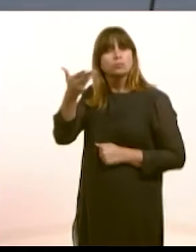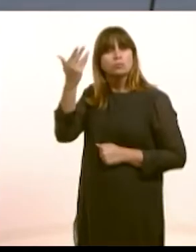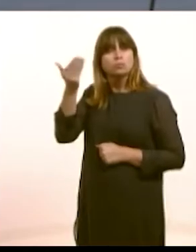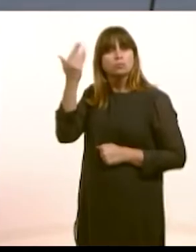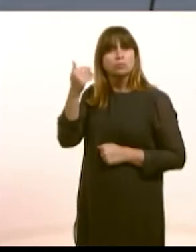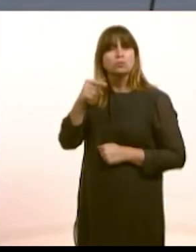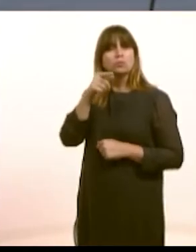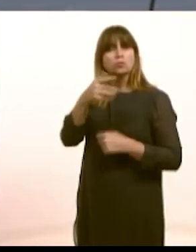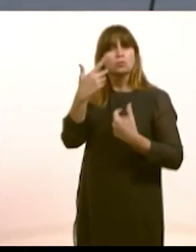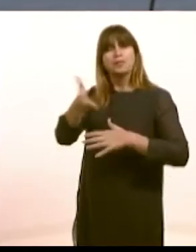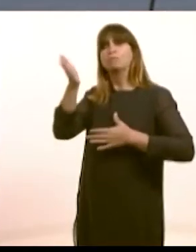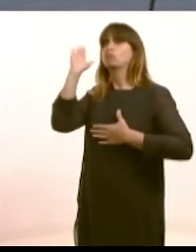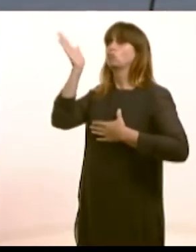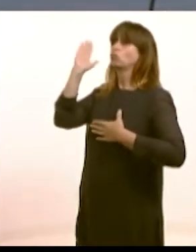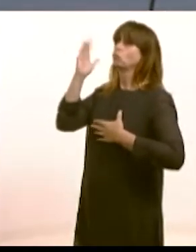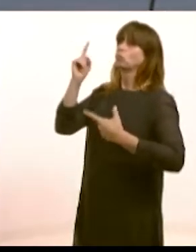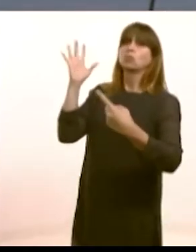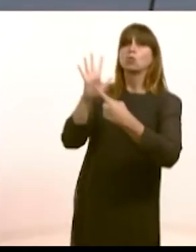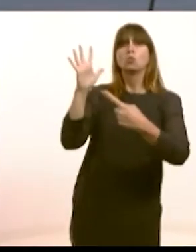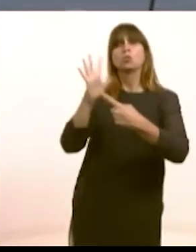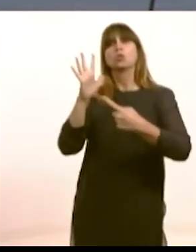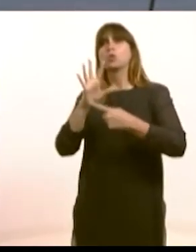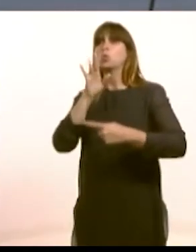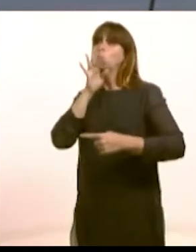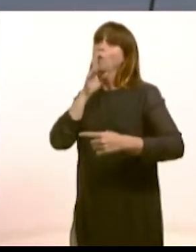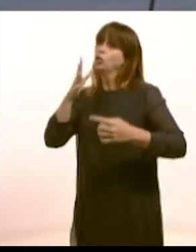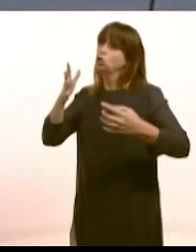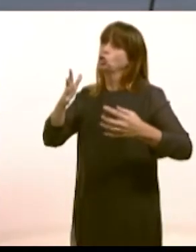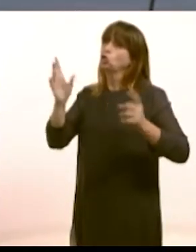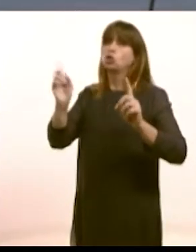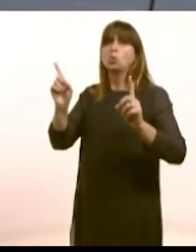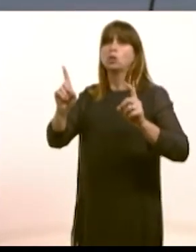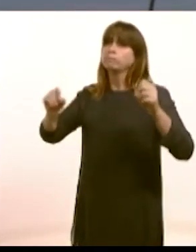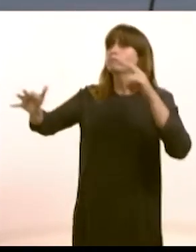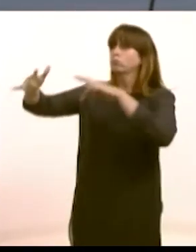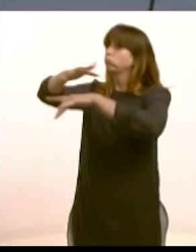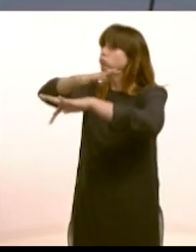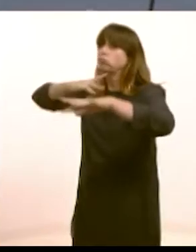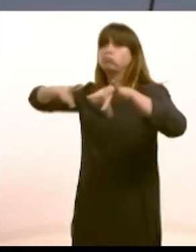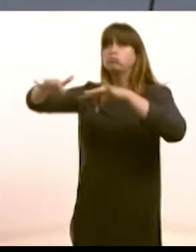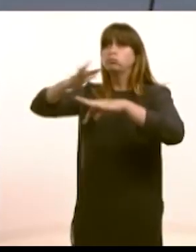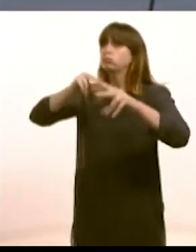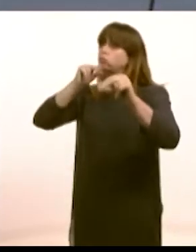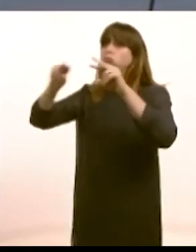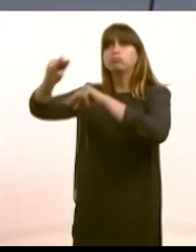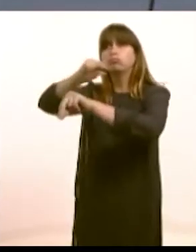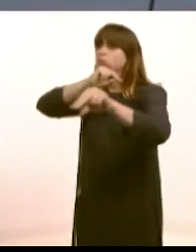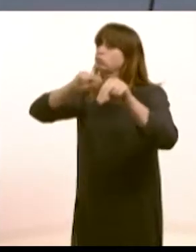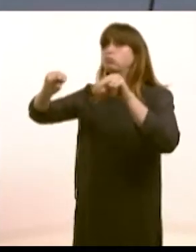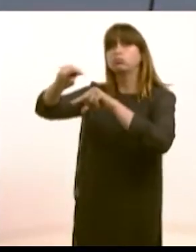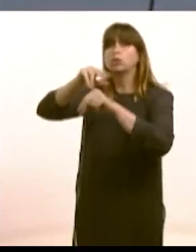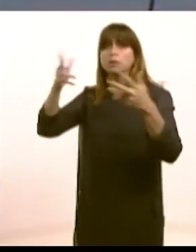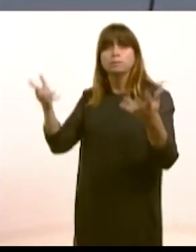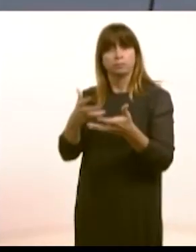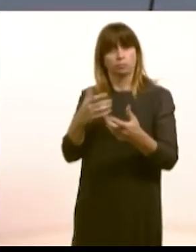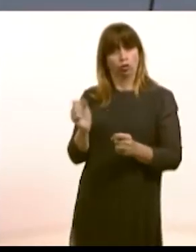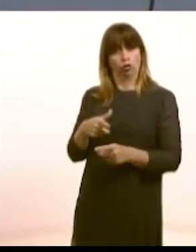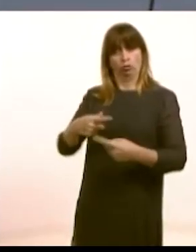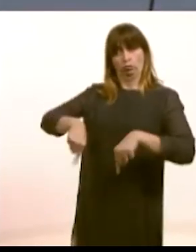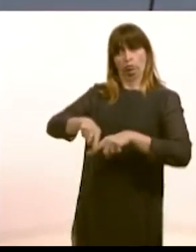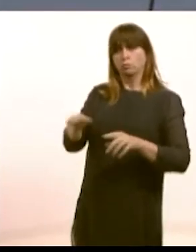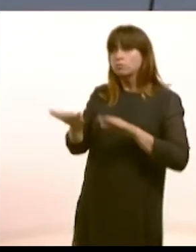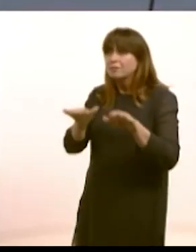do ensure that the Welsh language is a living language in our communities, and therefore it's extremely important that we encourage people to use the language